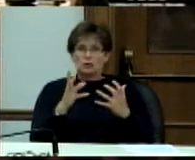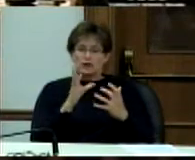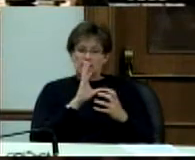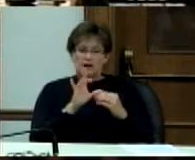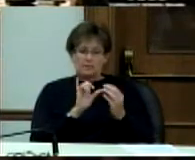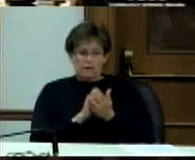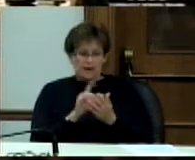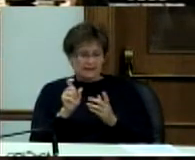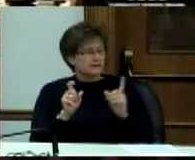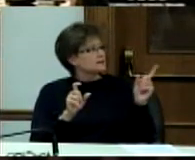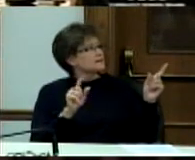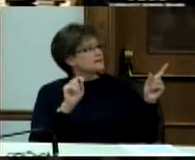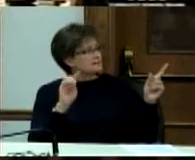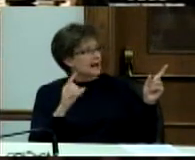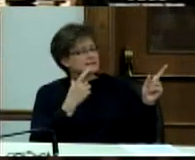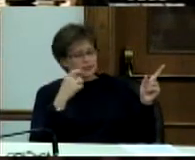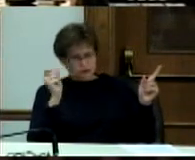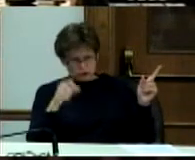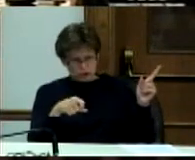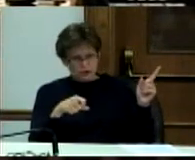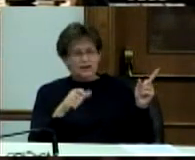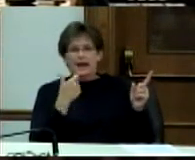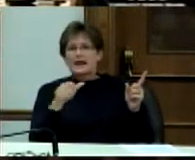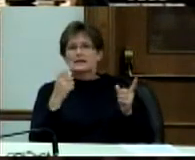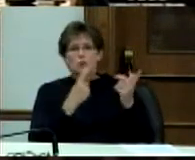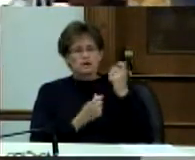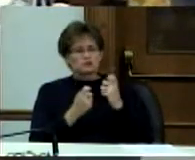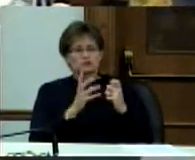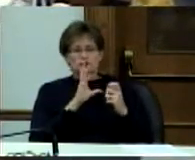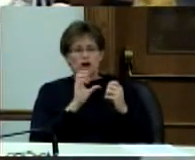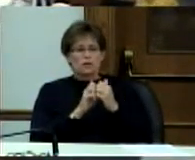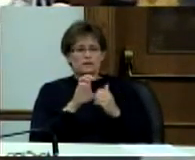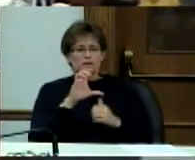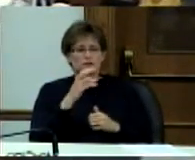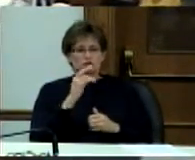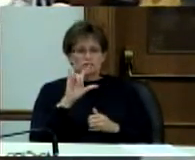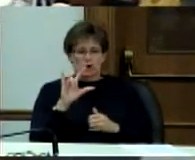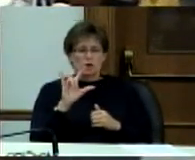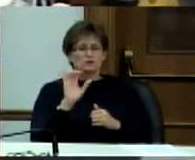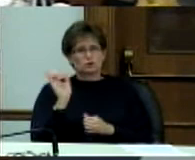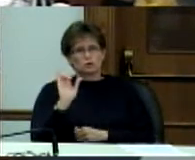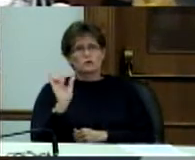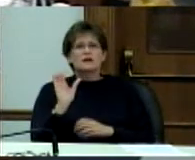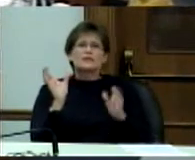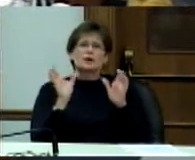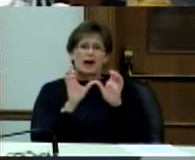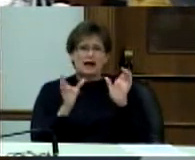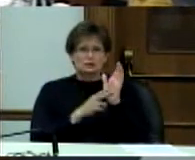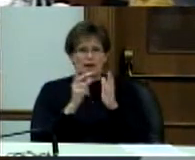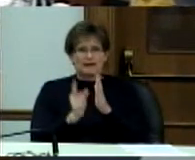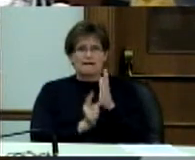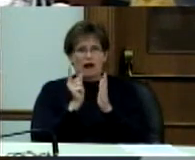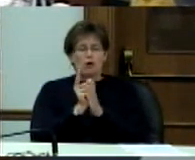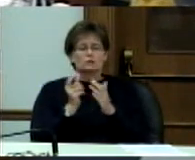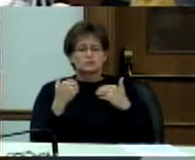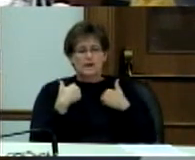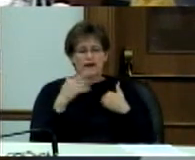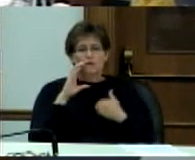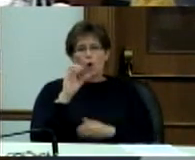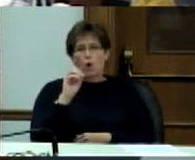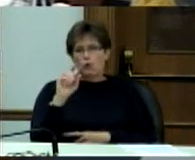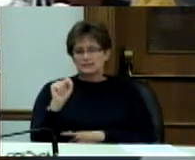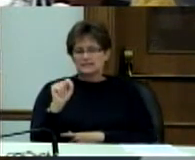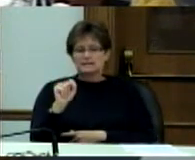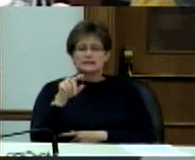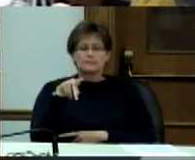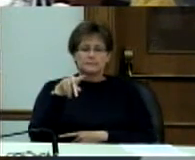Todd, do you want to say a little bit about that? Sure, and if you have more questions, you can certainly talk to Cheryl too. These are our contract hours that we have with our